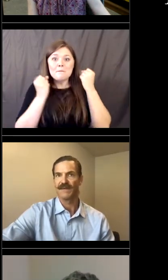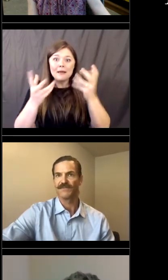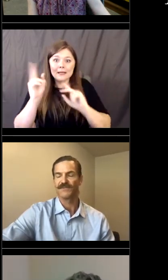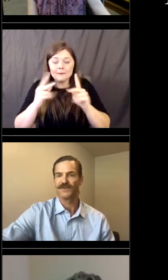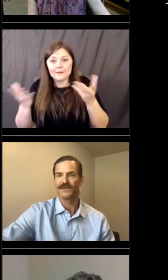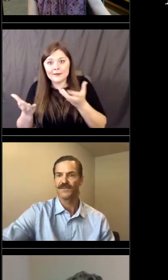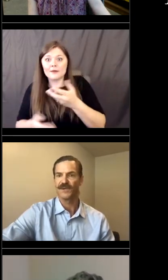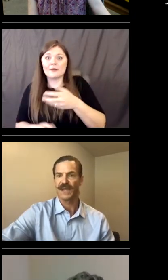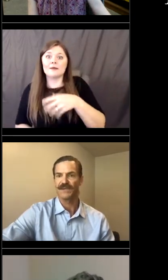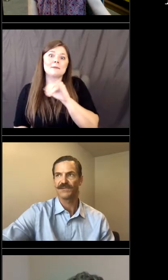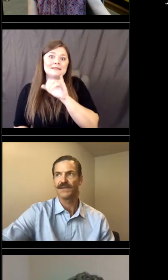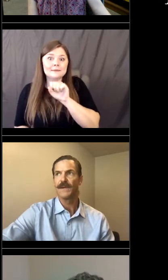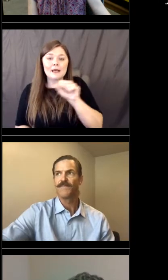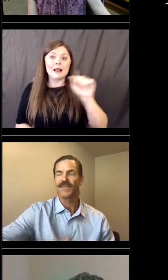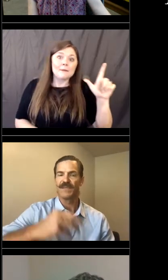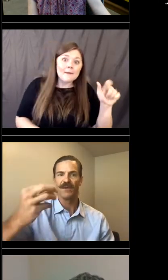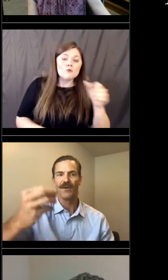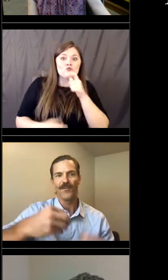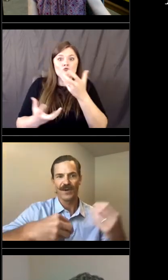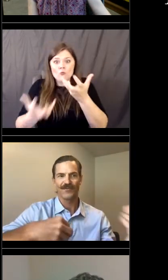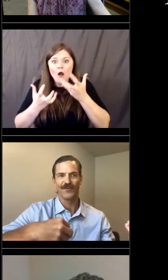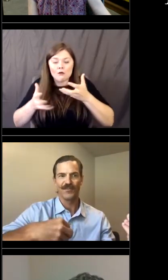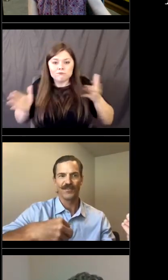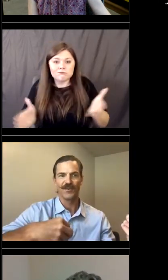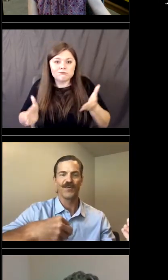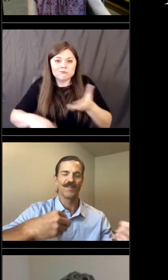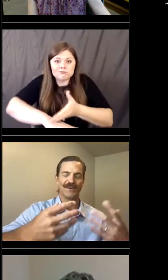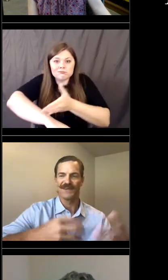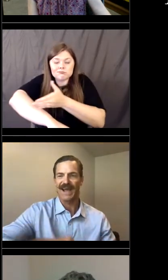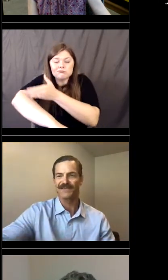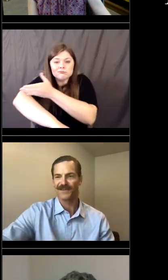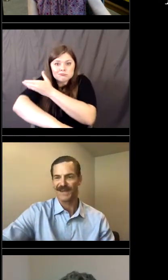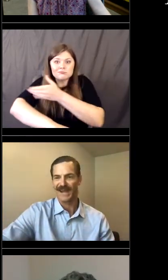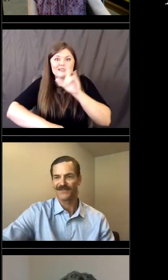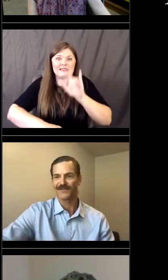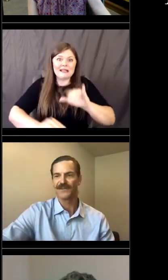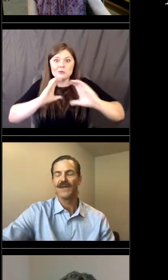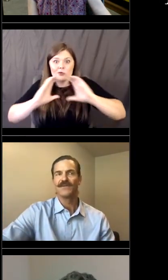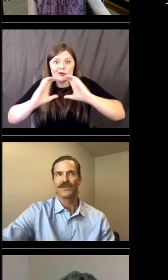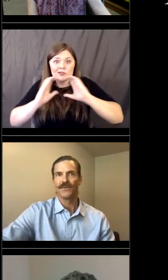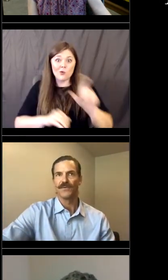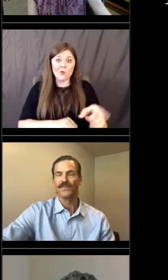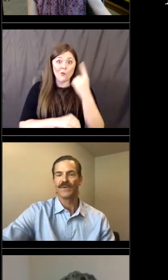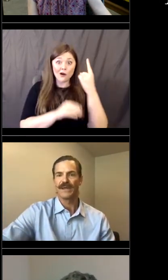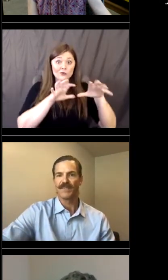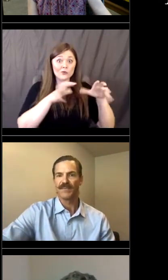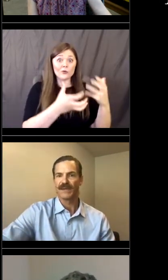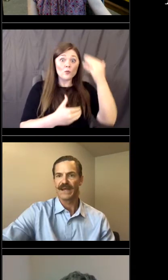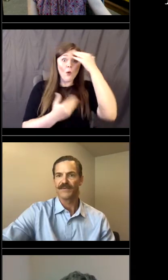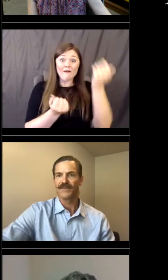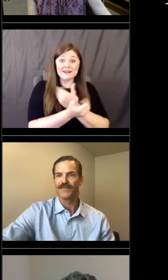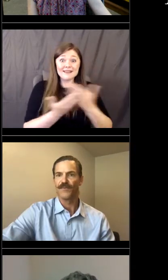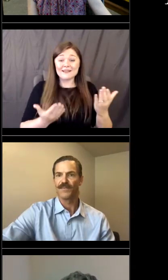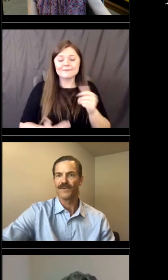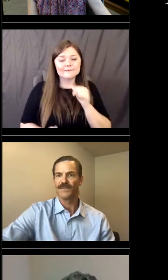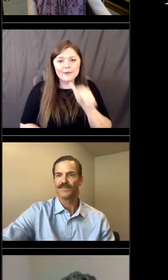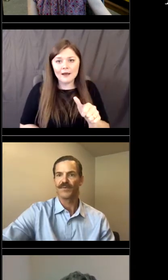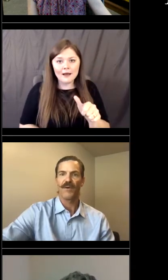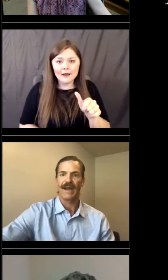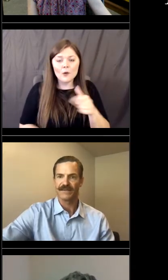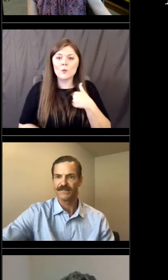these endeavors to increase communication, that no one group or one person has all the answers. So bringing people together to